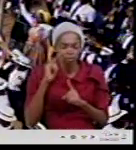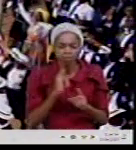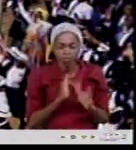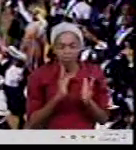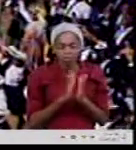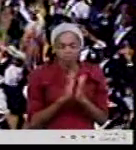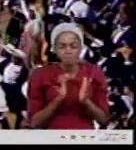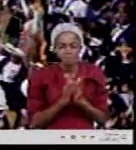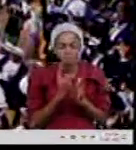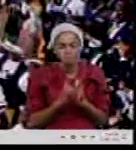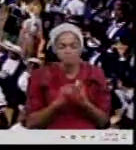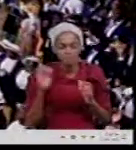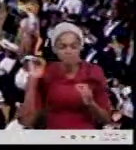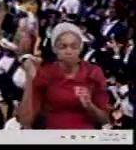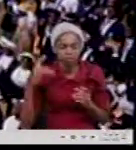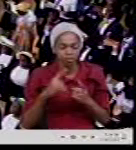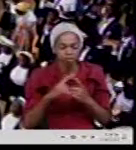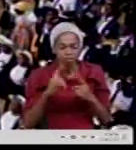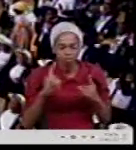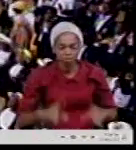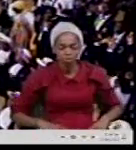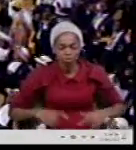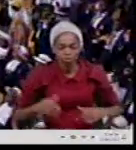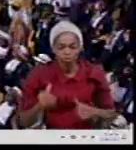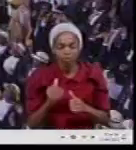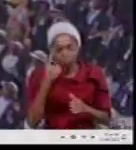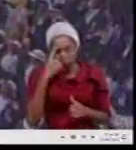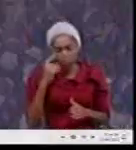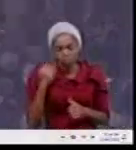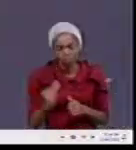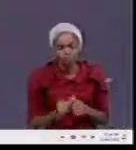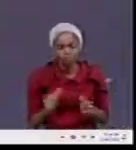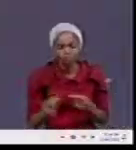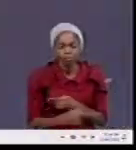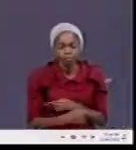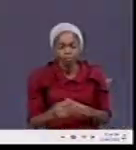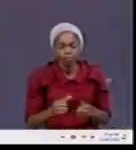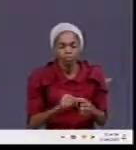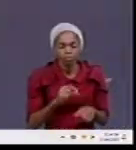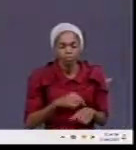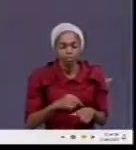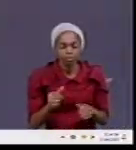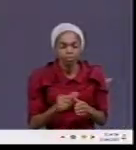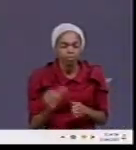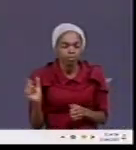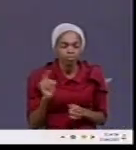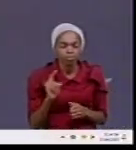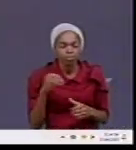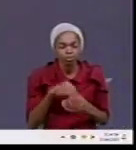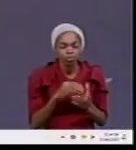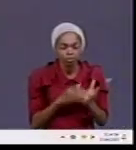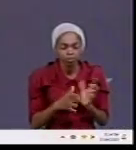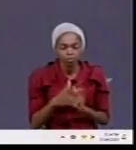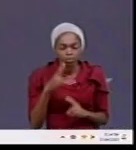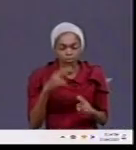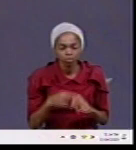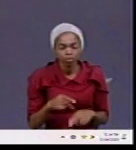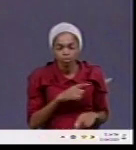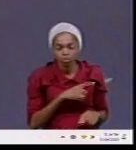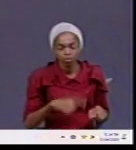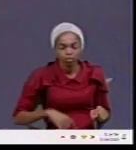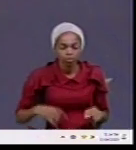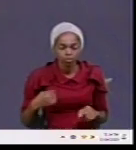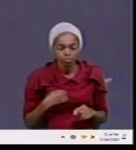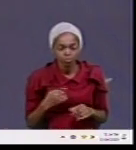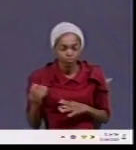name. Lord, we pray together we will serve you. Together. We will follow you. Together, we will